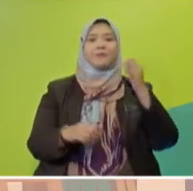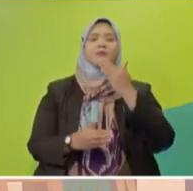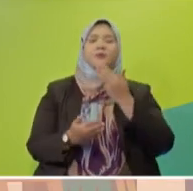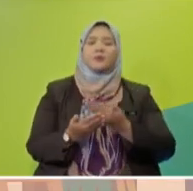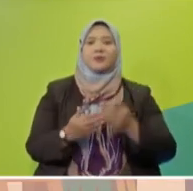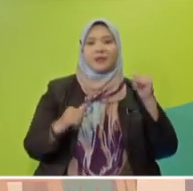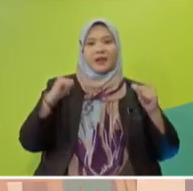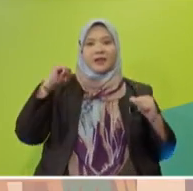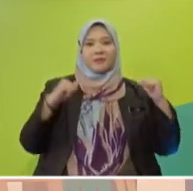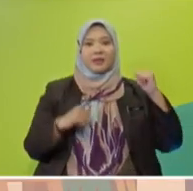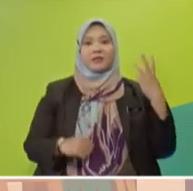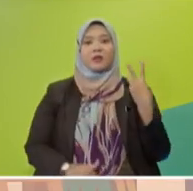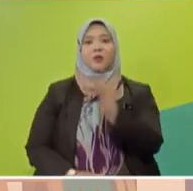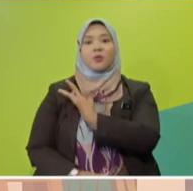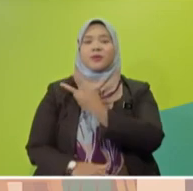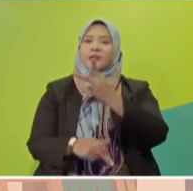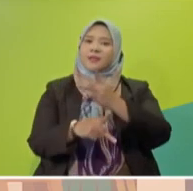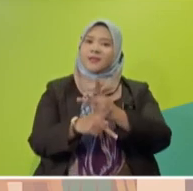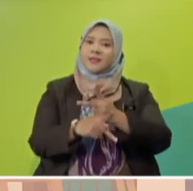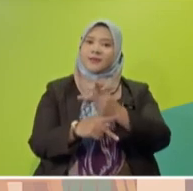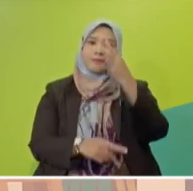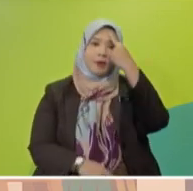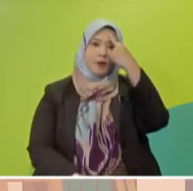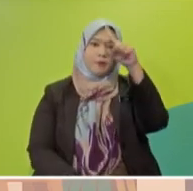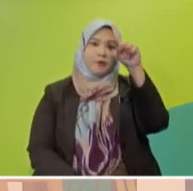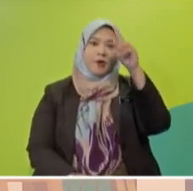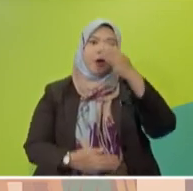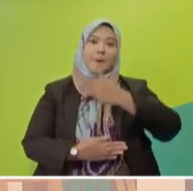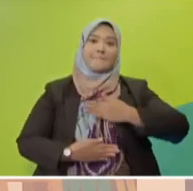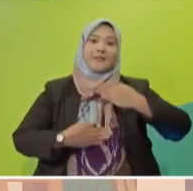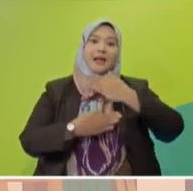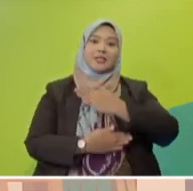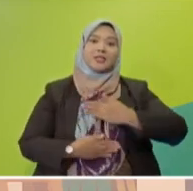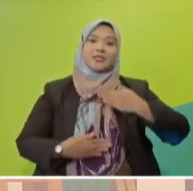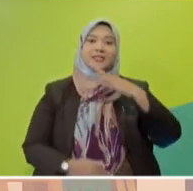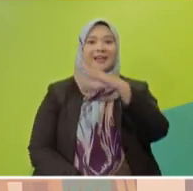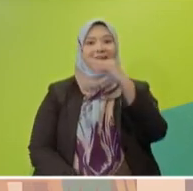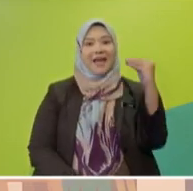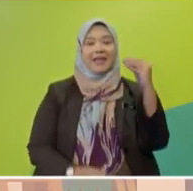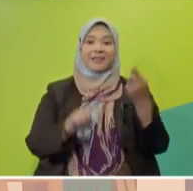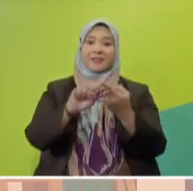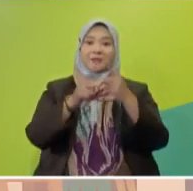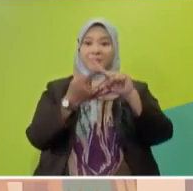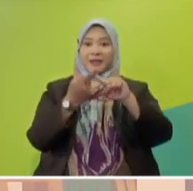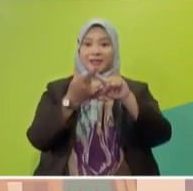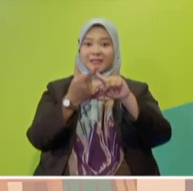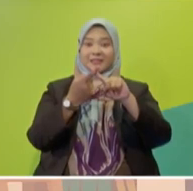Okay, examples are like dogs, cats, rabbit, and Chris, do you know other